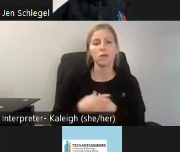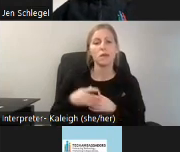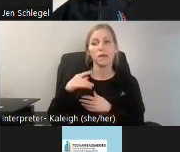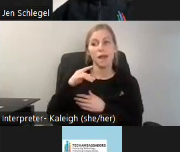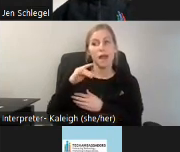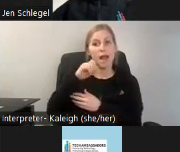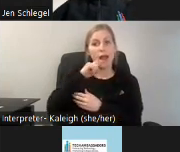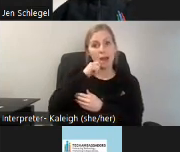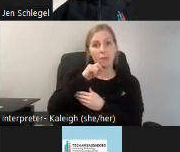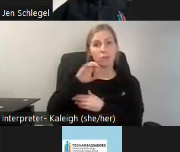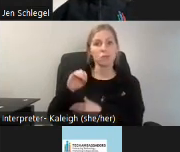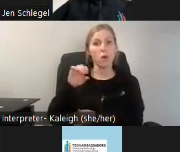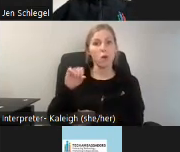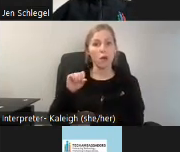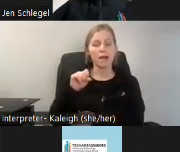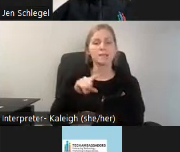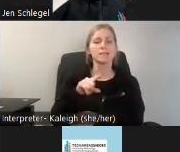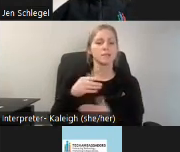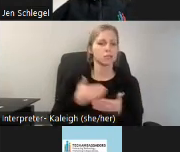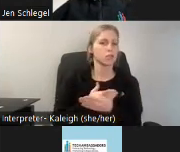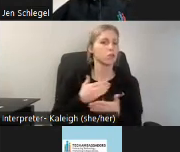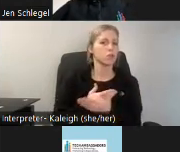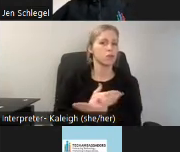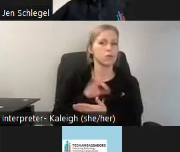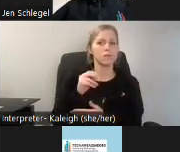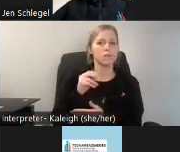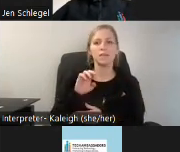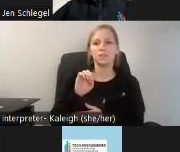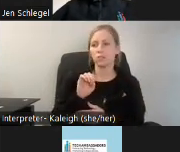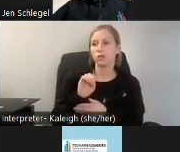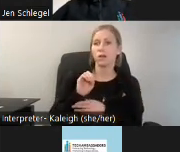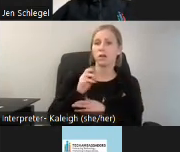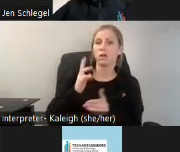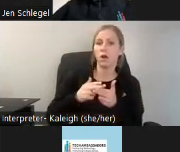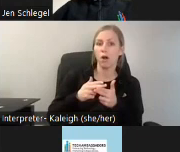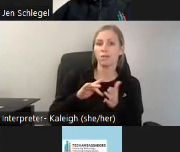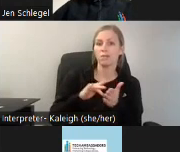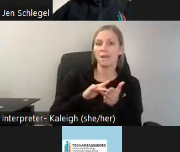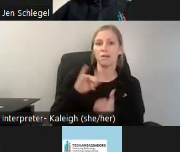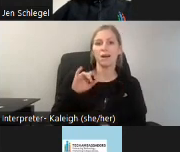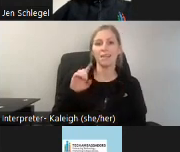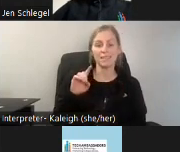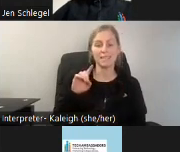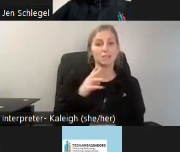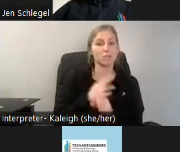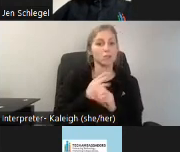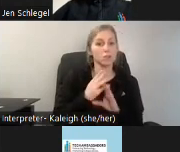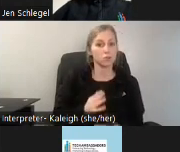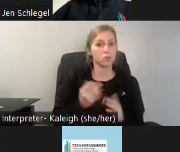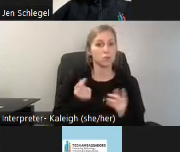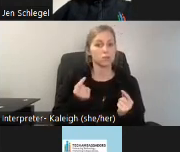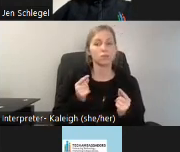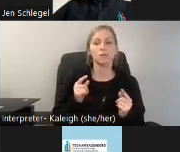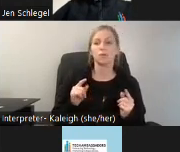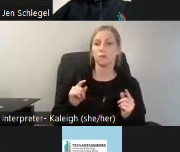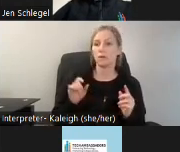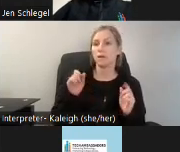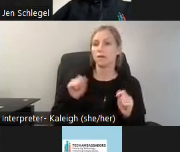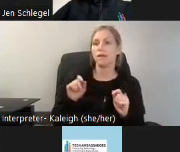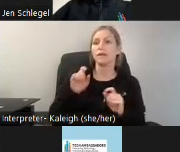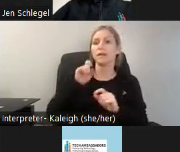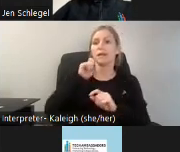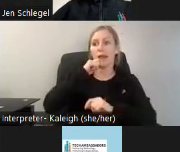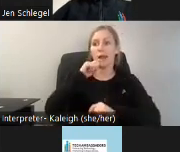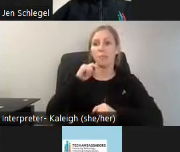now a feature called Medical ID that enables a user to go into Apple's Health